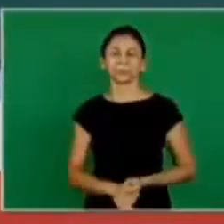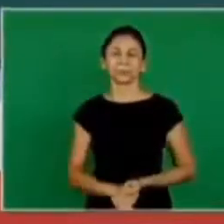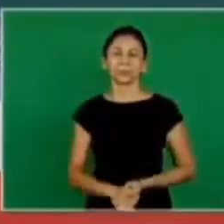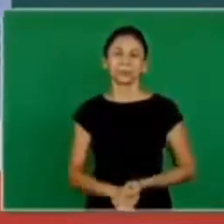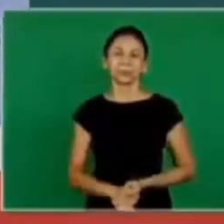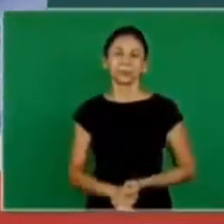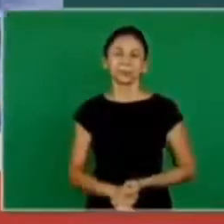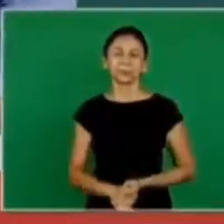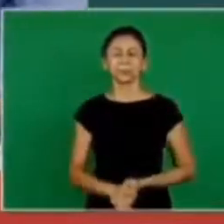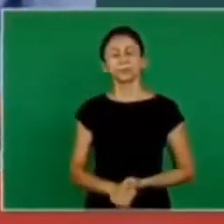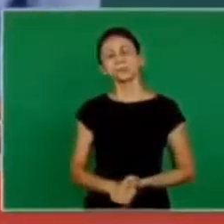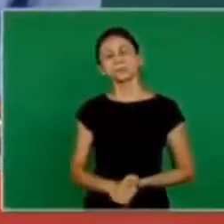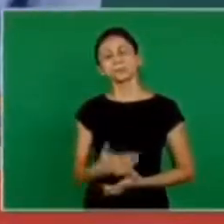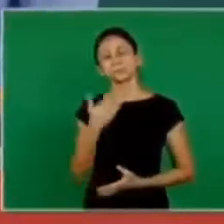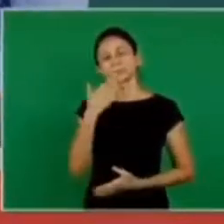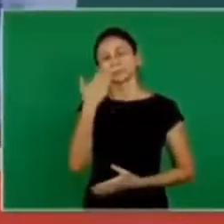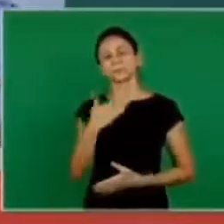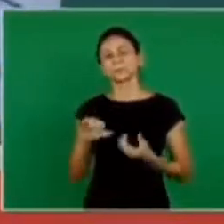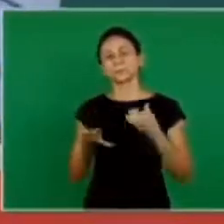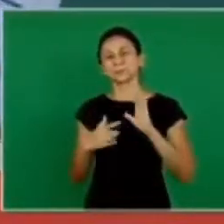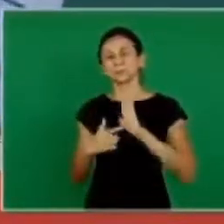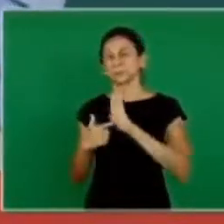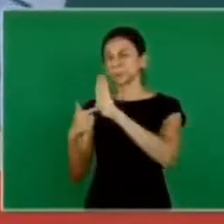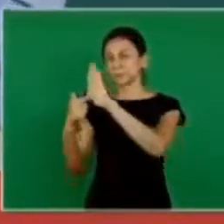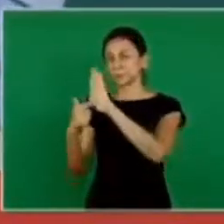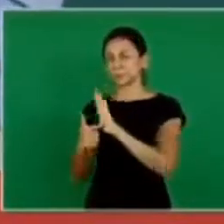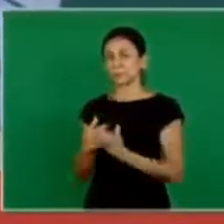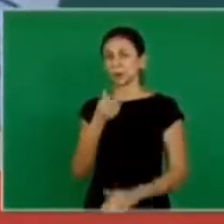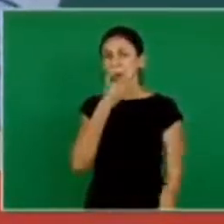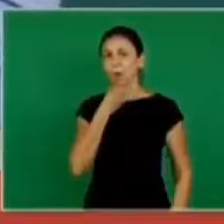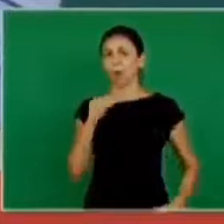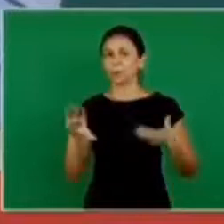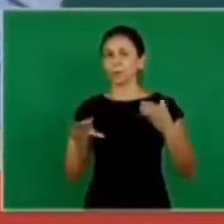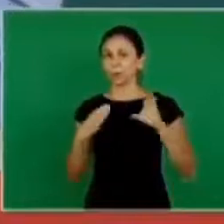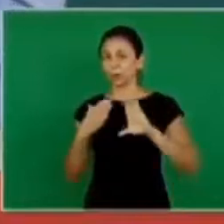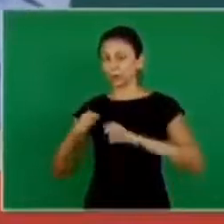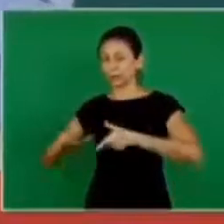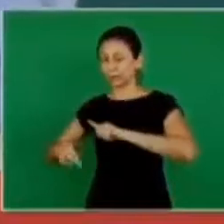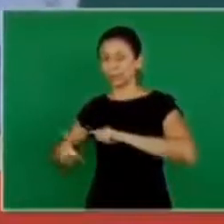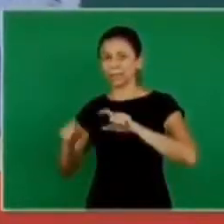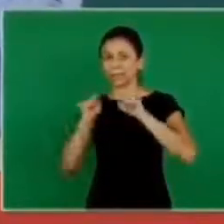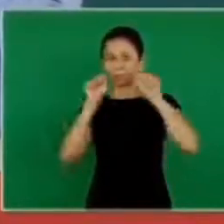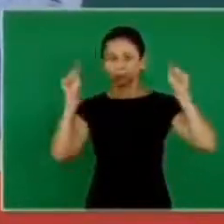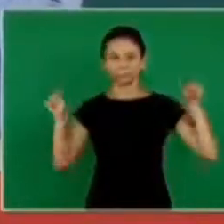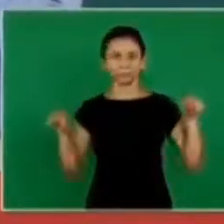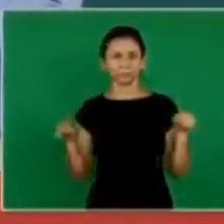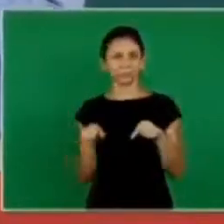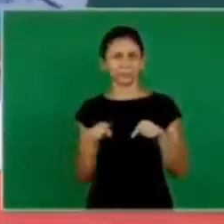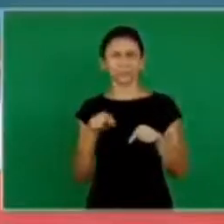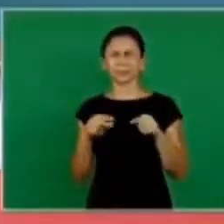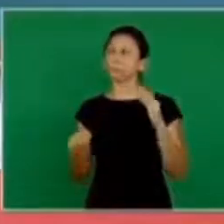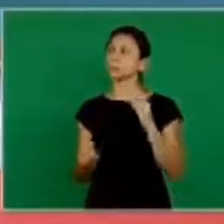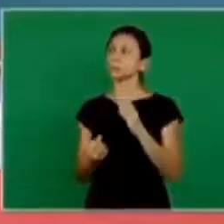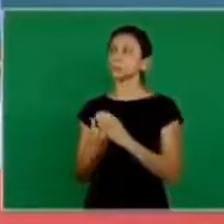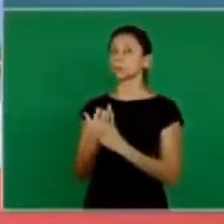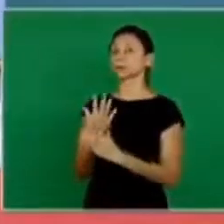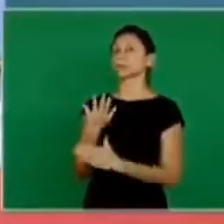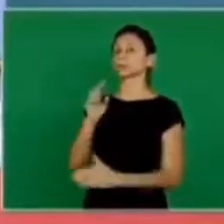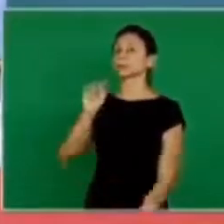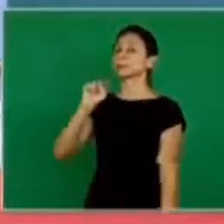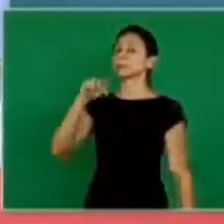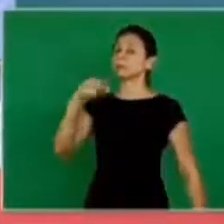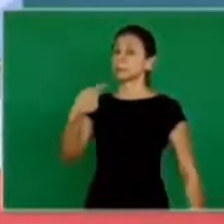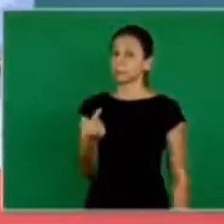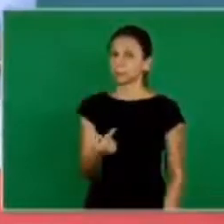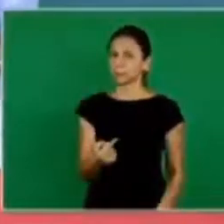The song, please go back, the original. The man sing of the part of Israel. Who is this that show